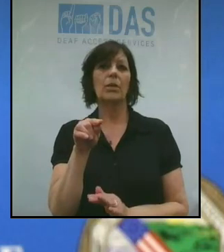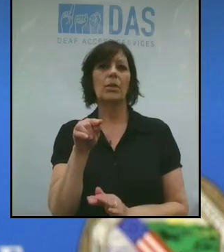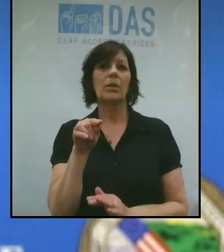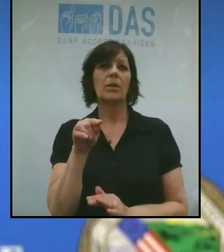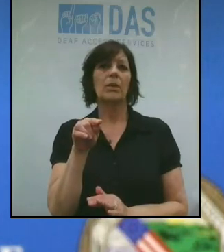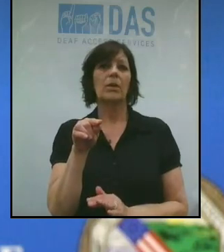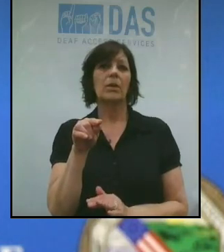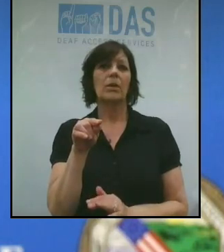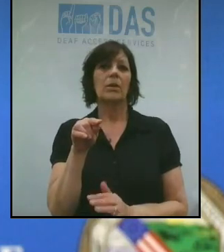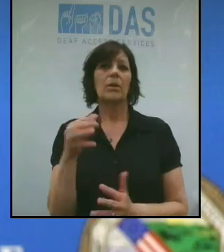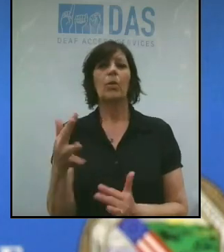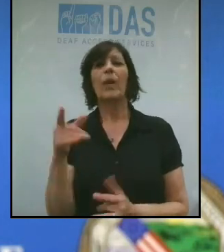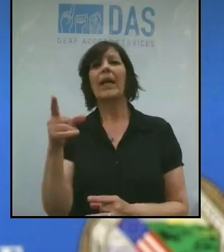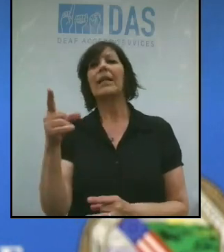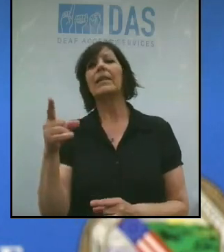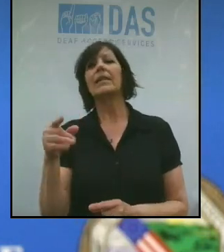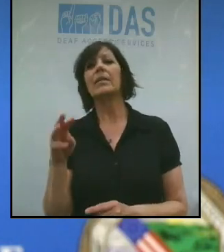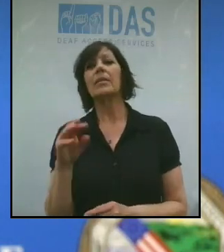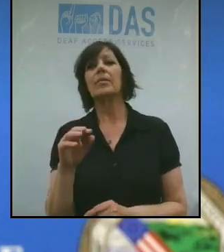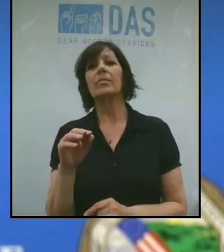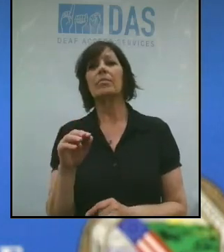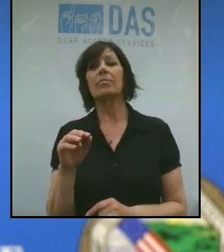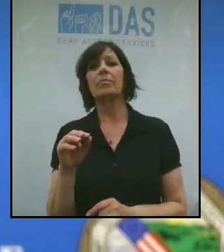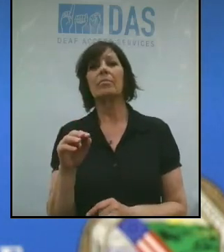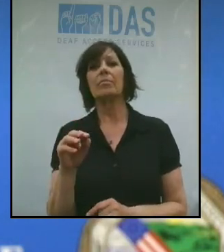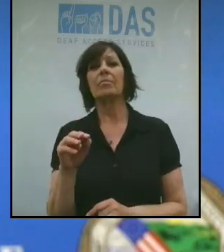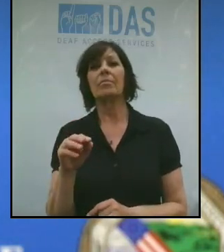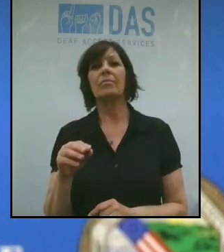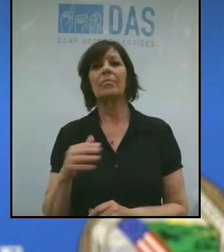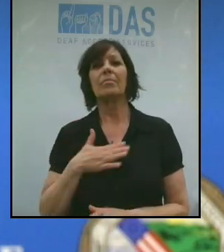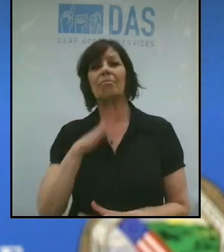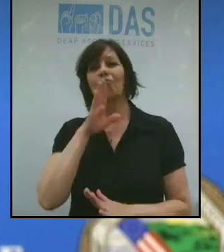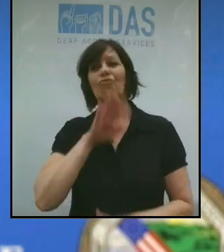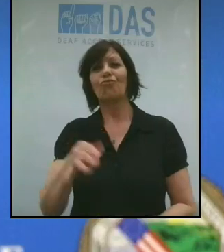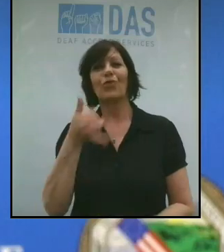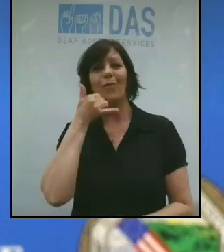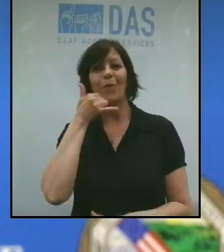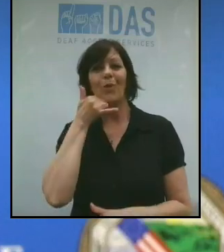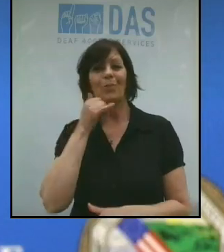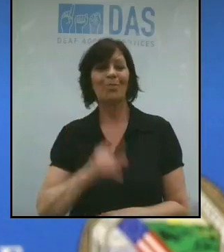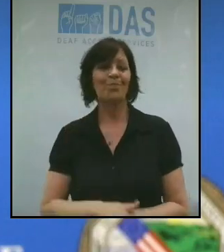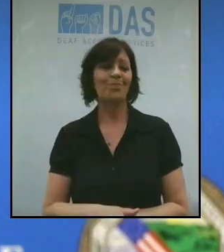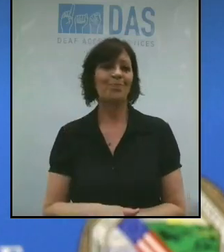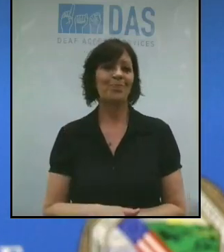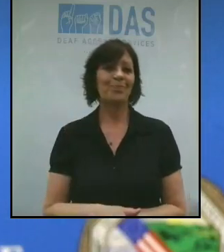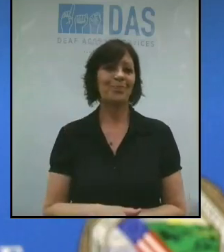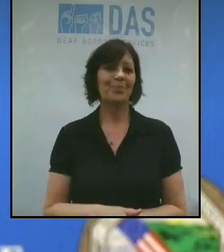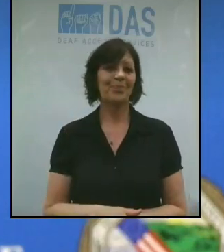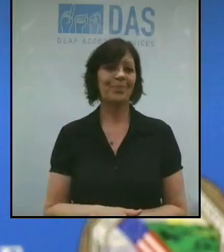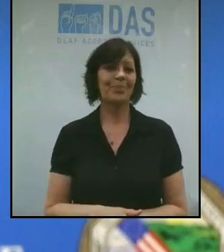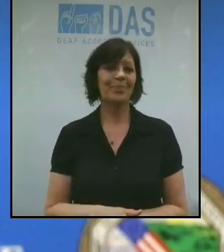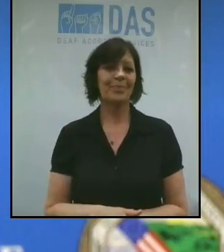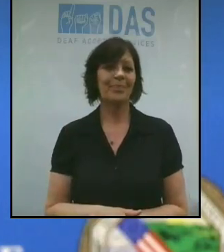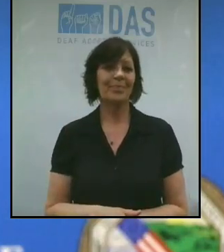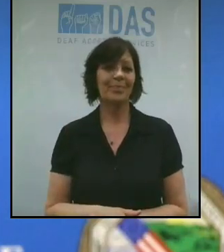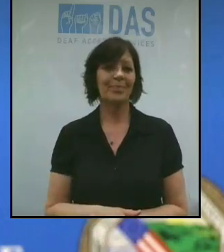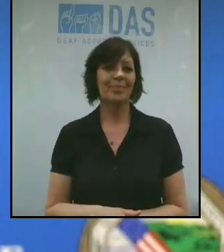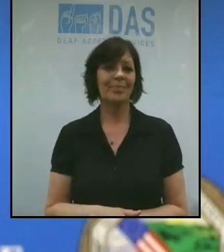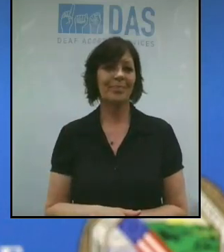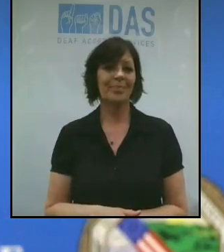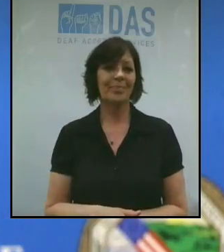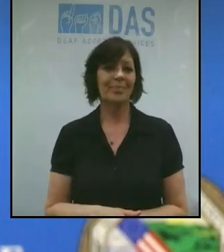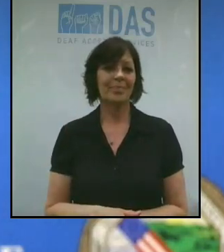to call, if you could just mute your phones until I announce that it's your turn, just so we don't get a lot of the feedback.